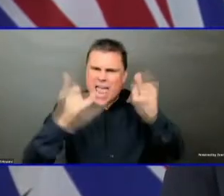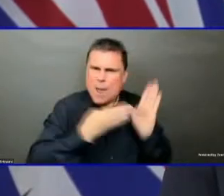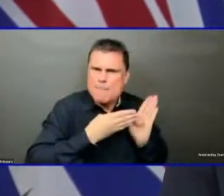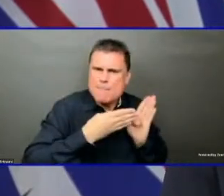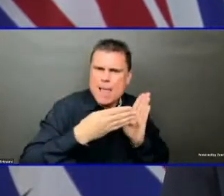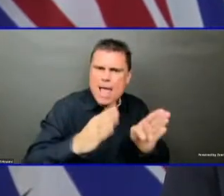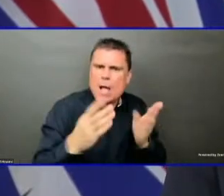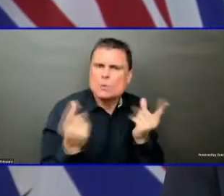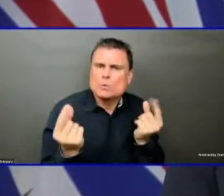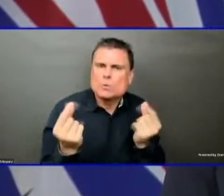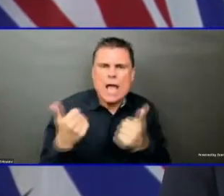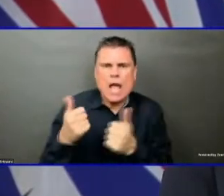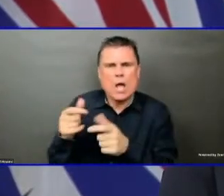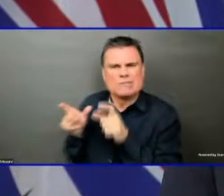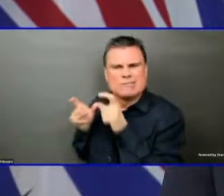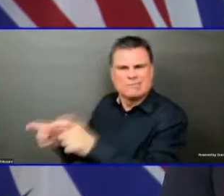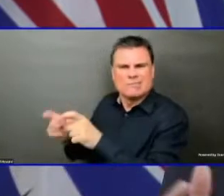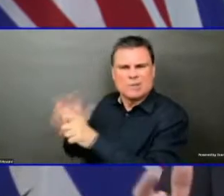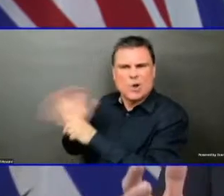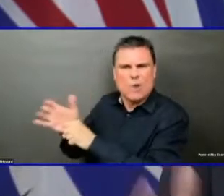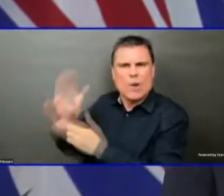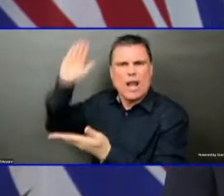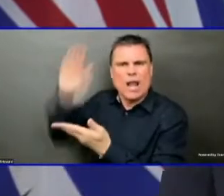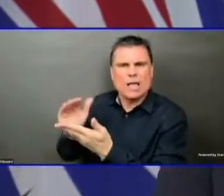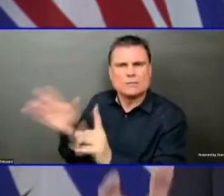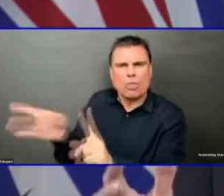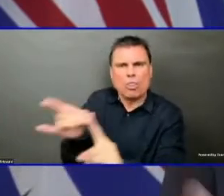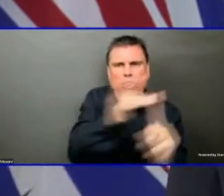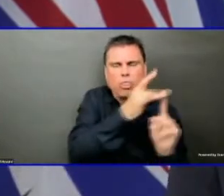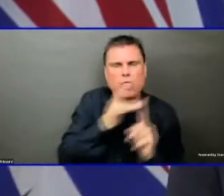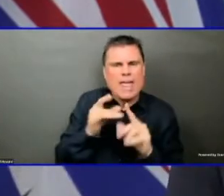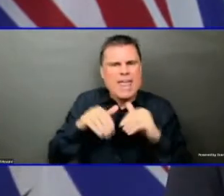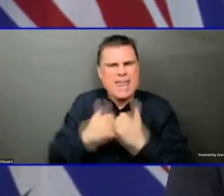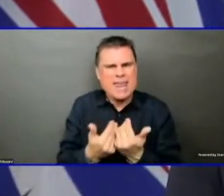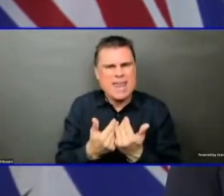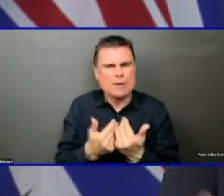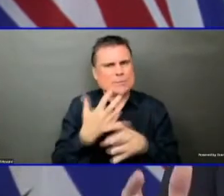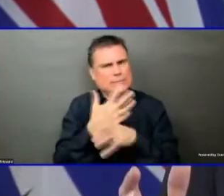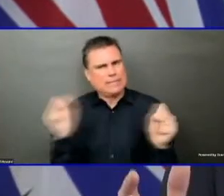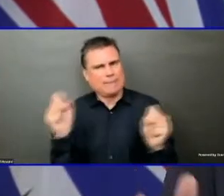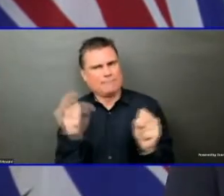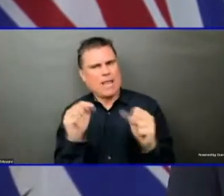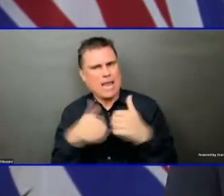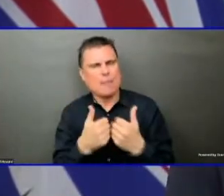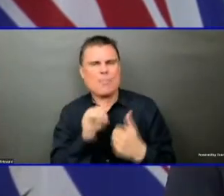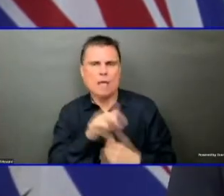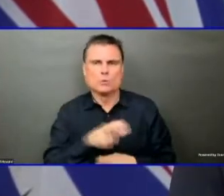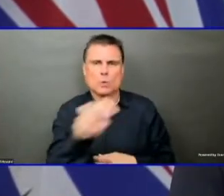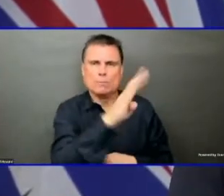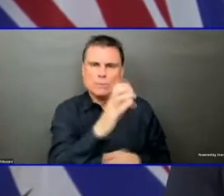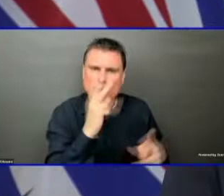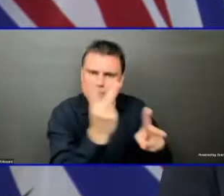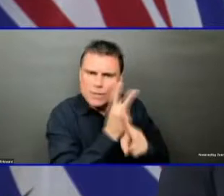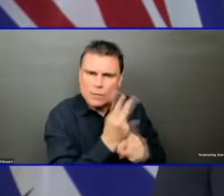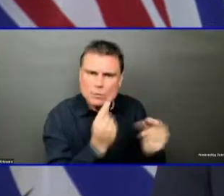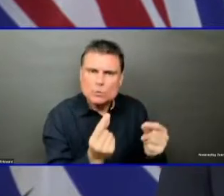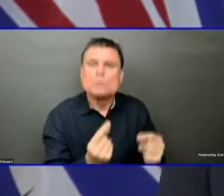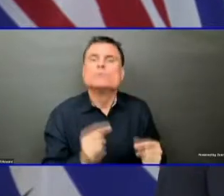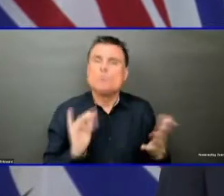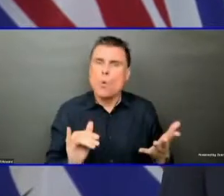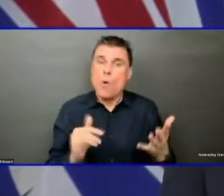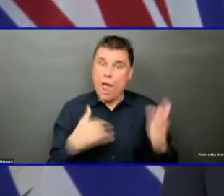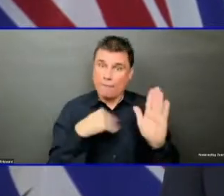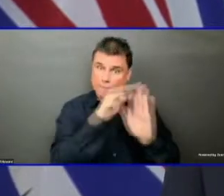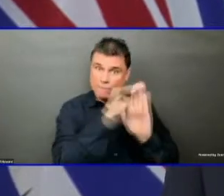because obviously we want to take those actions that focus in on the source of transmission and limit transmission and not have to